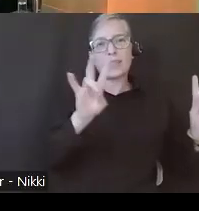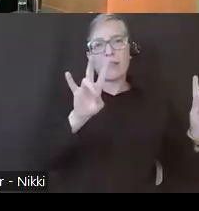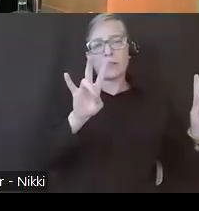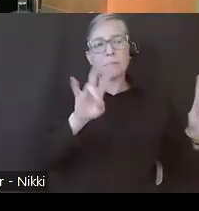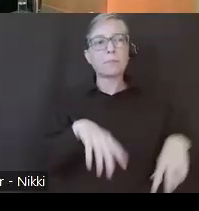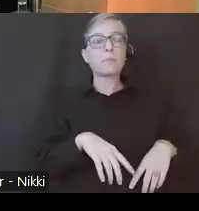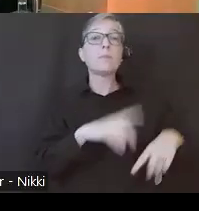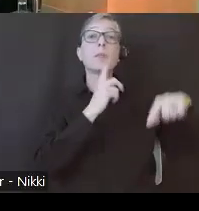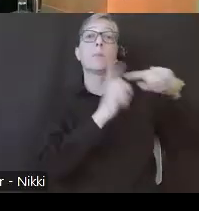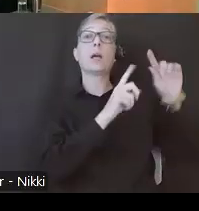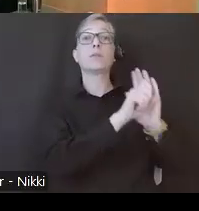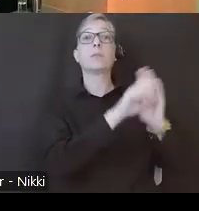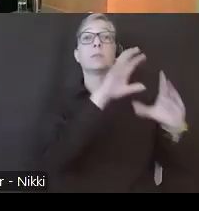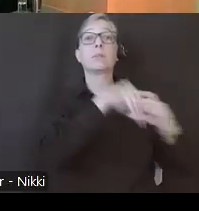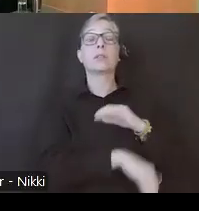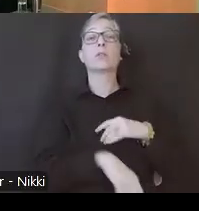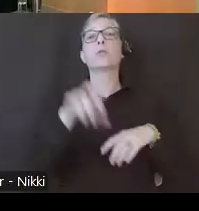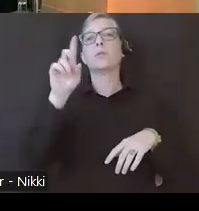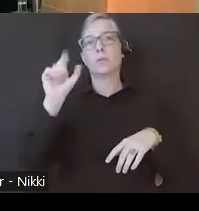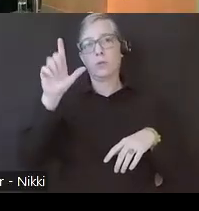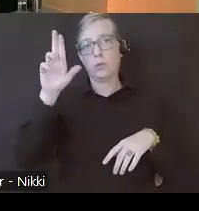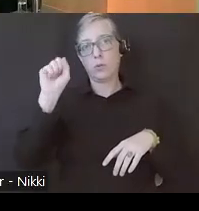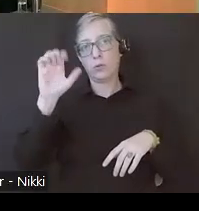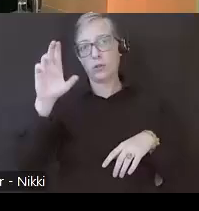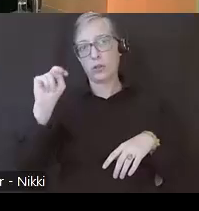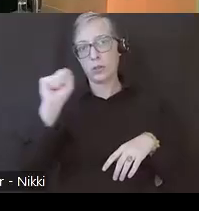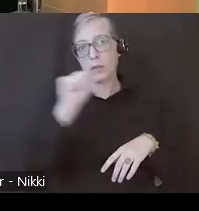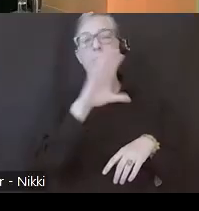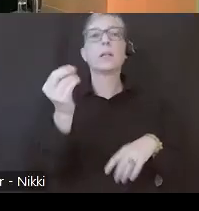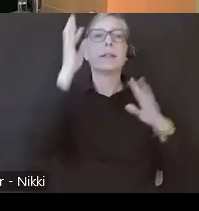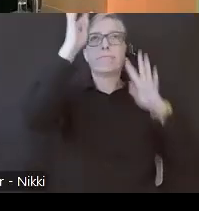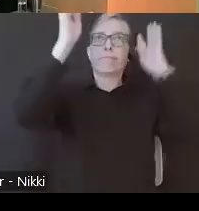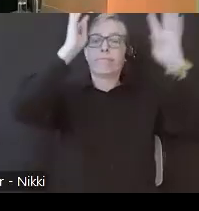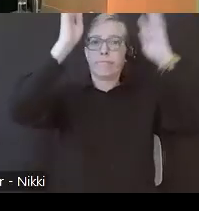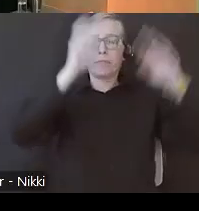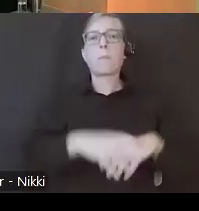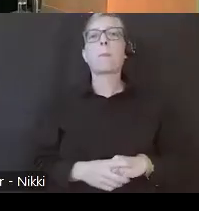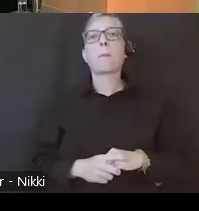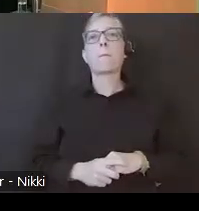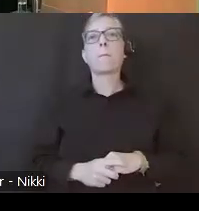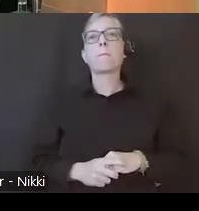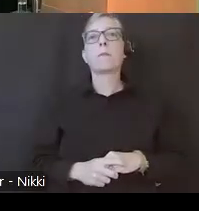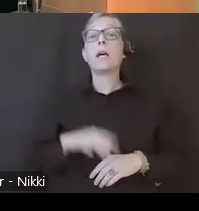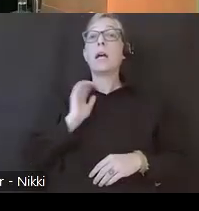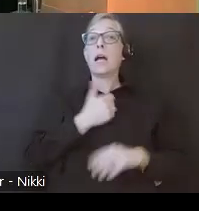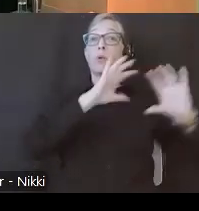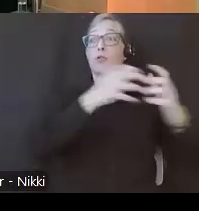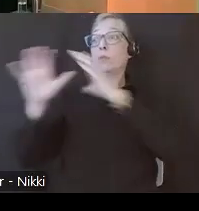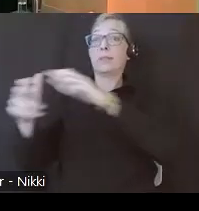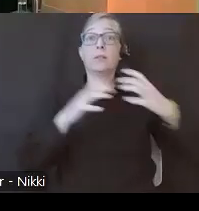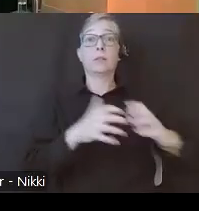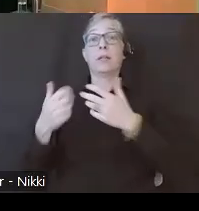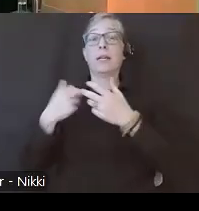like delusions and hallucinations. So because of how we're defining our groups, it's not surprising that our